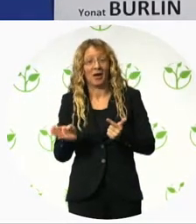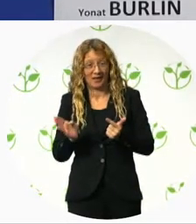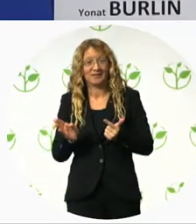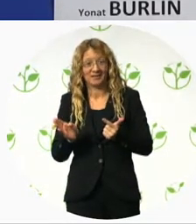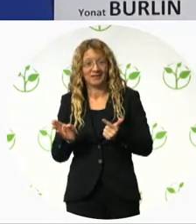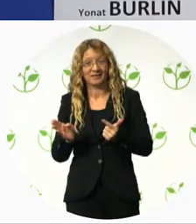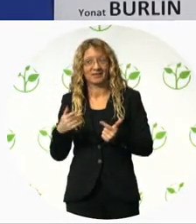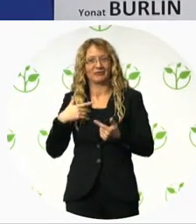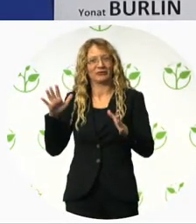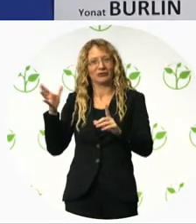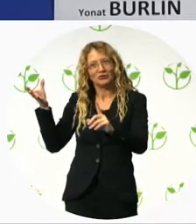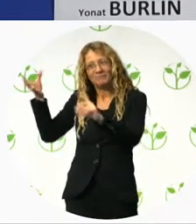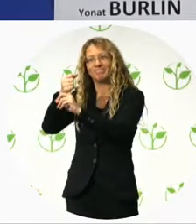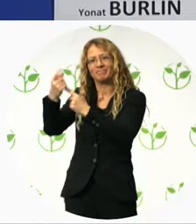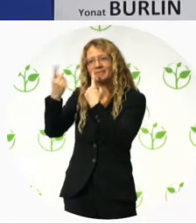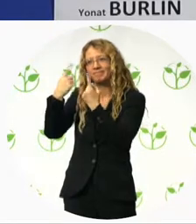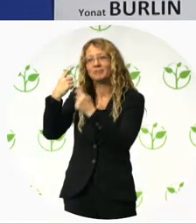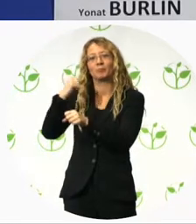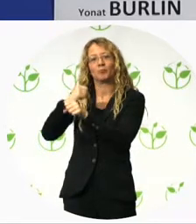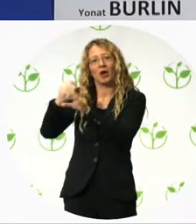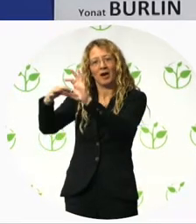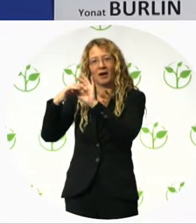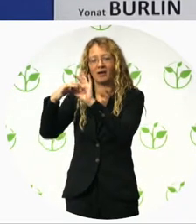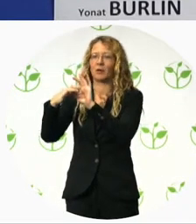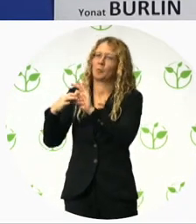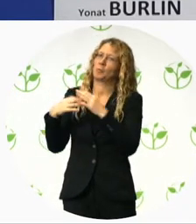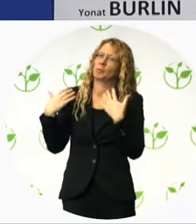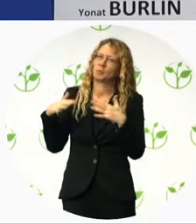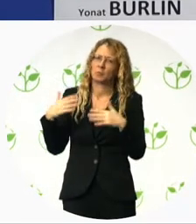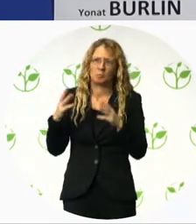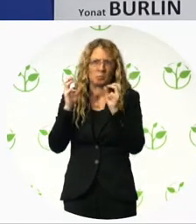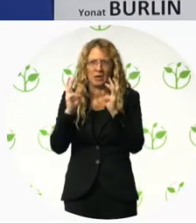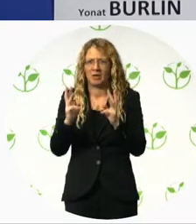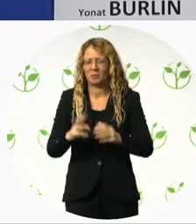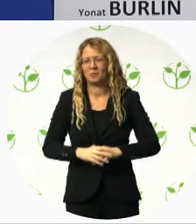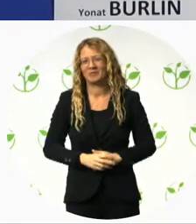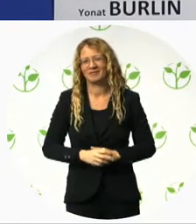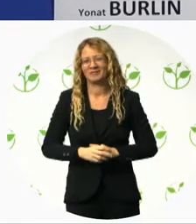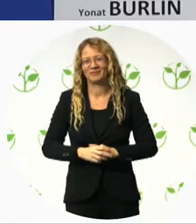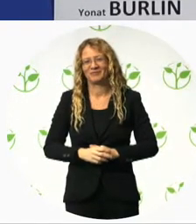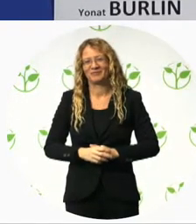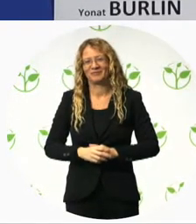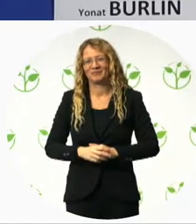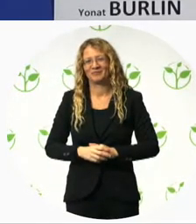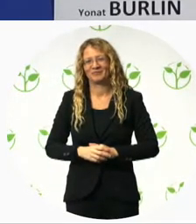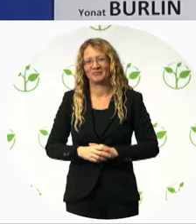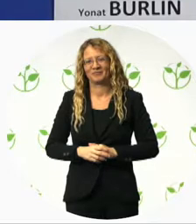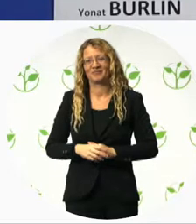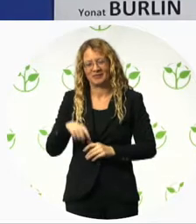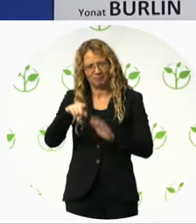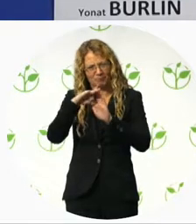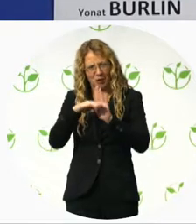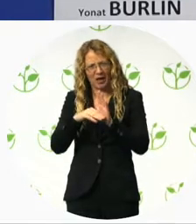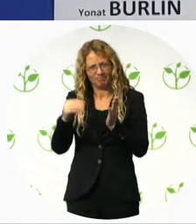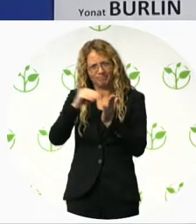country. Our voice recognition is working very well, and we've had to overcome great barriers in creating and designing the system. Our